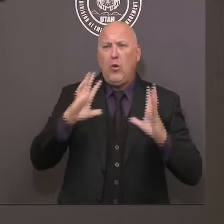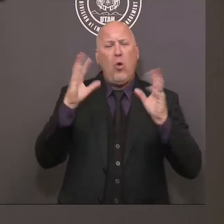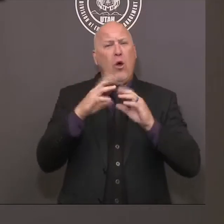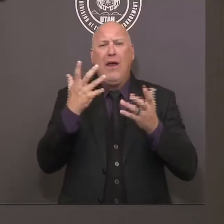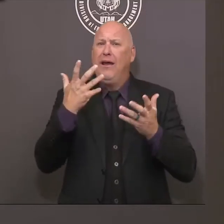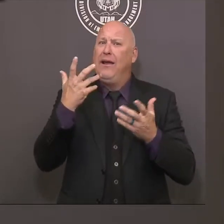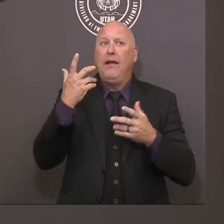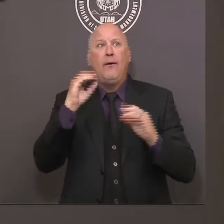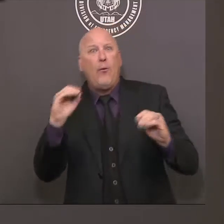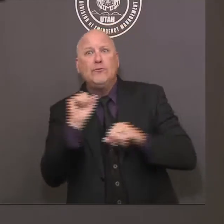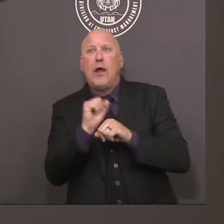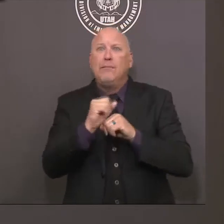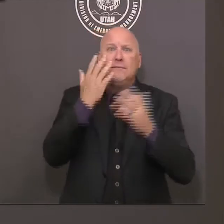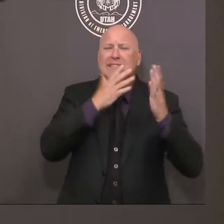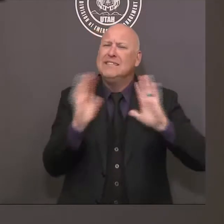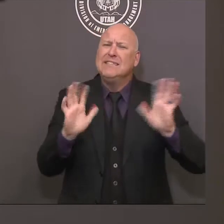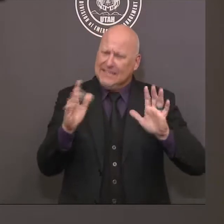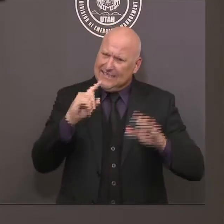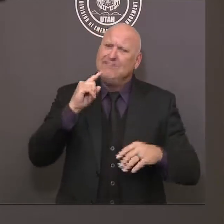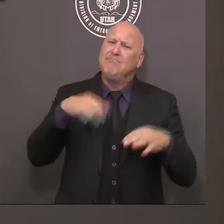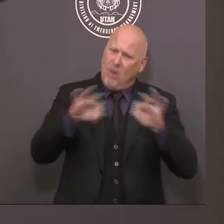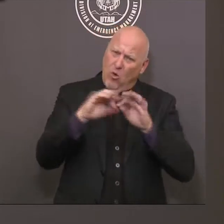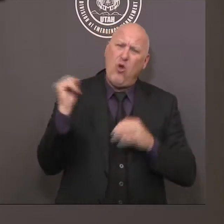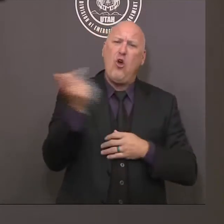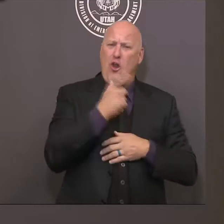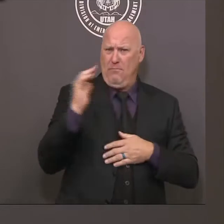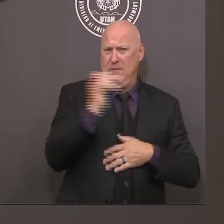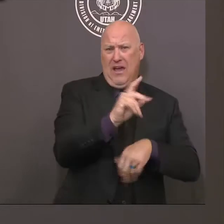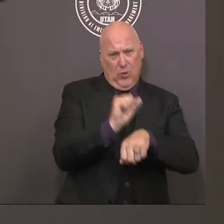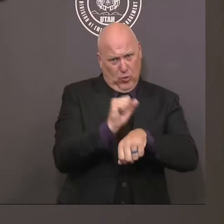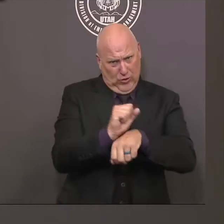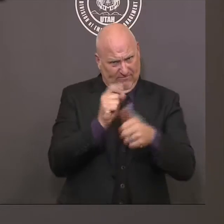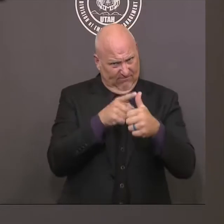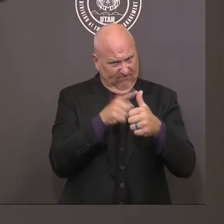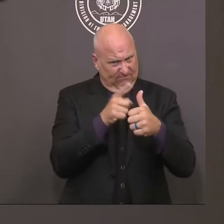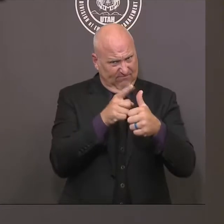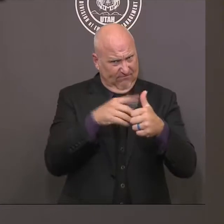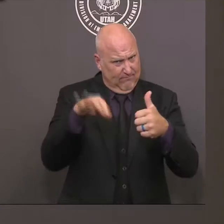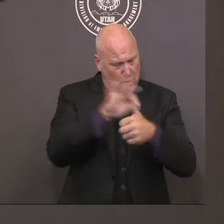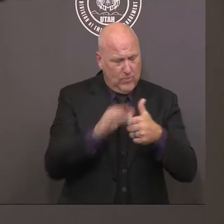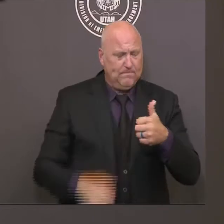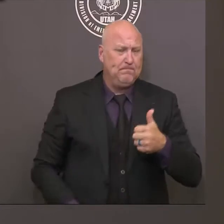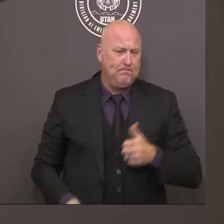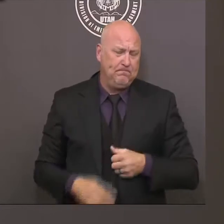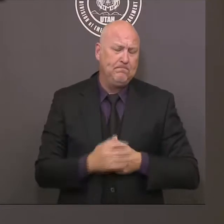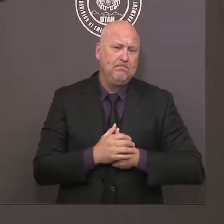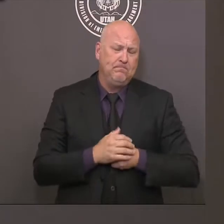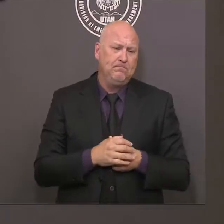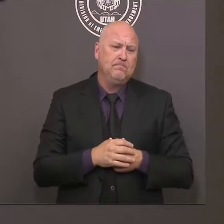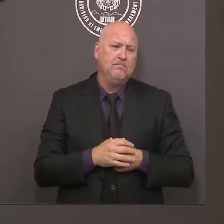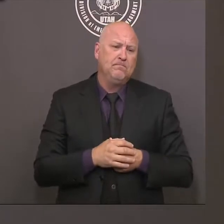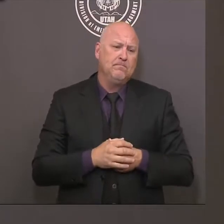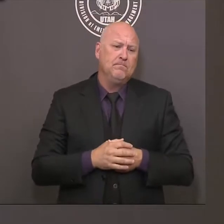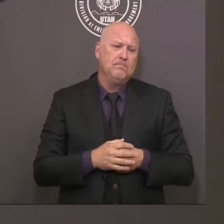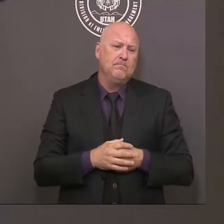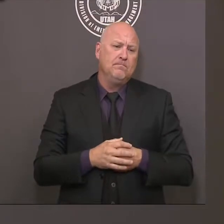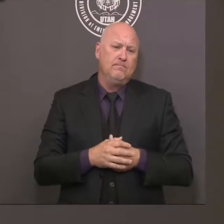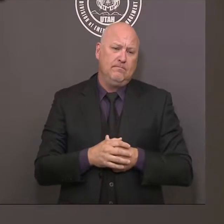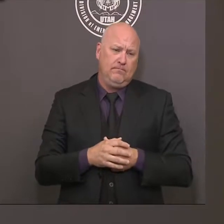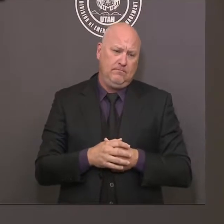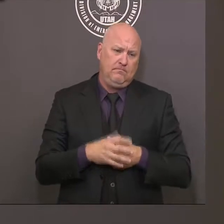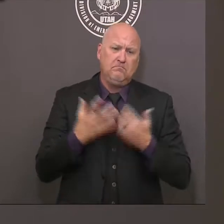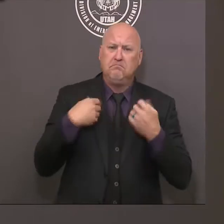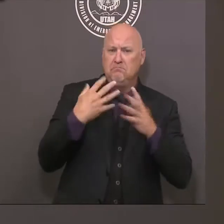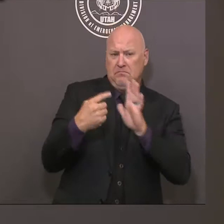in construction-ready infrastructure projects, which have a multiplier effect to the economy. So it's helpful for us to, again,